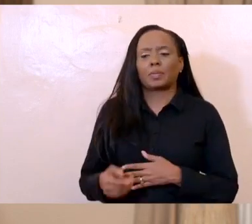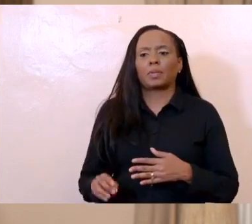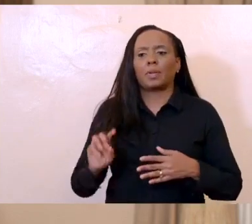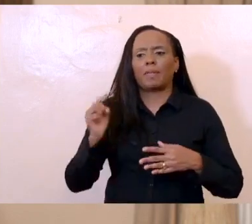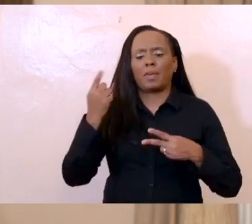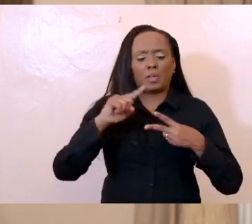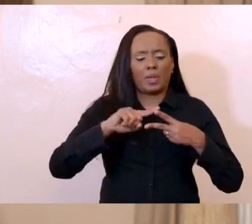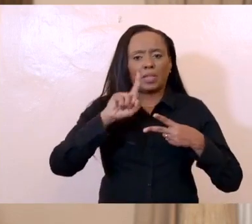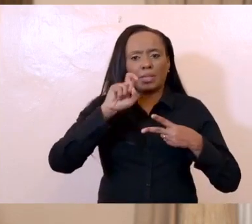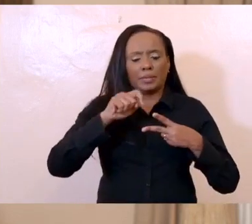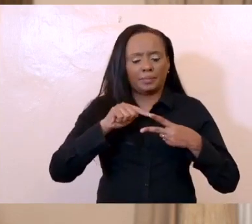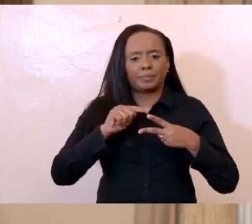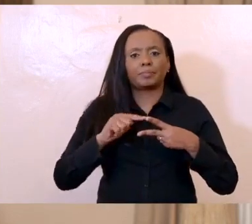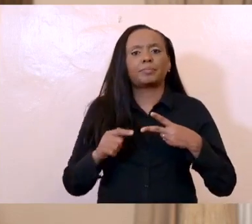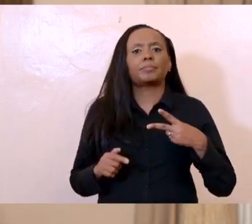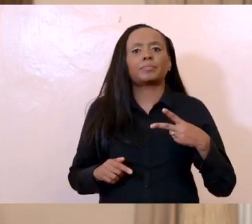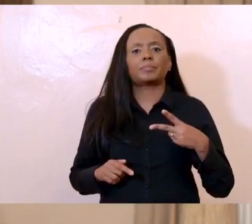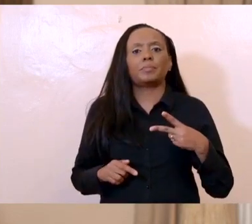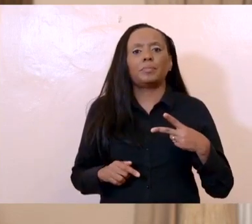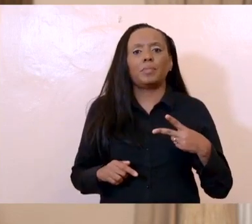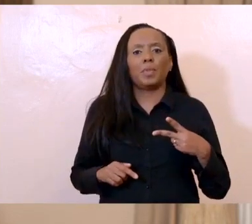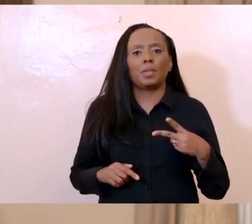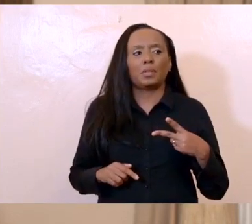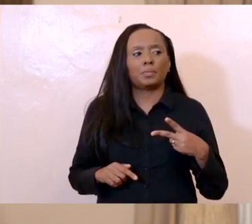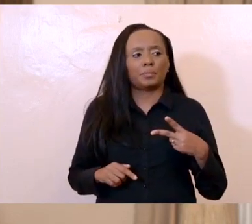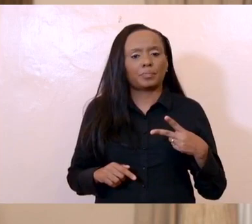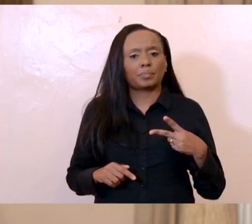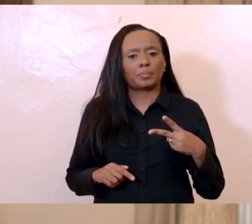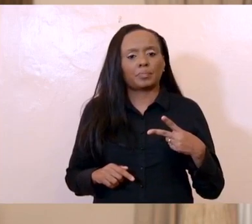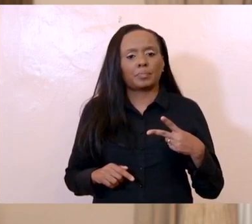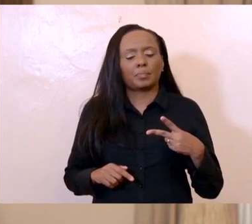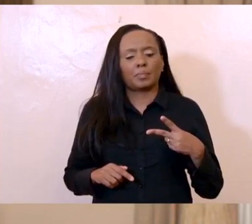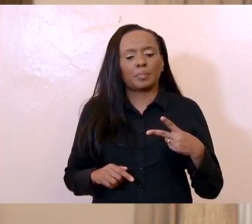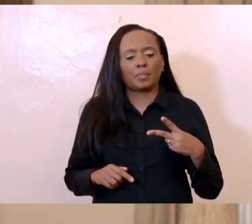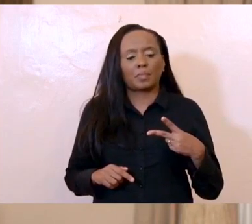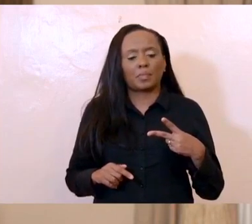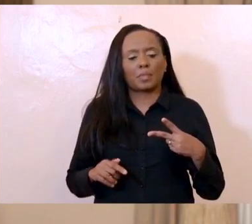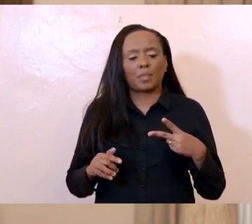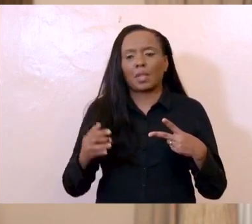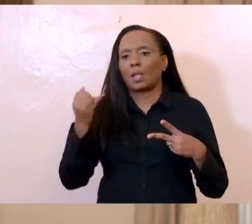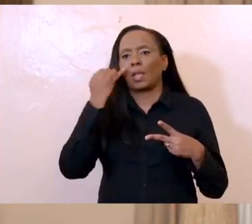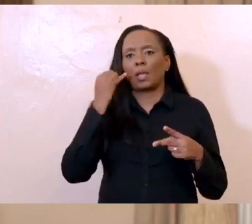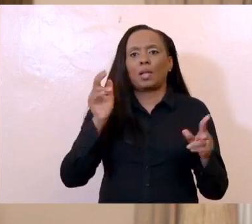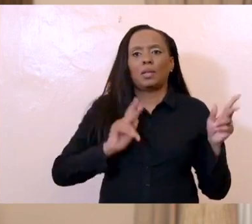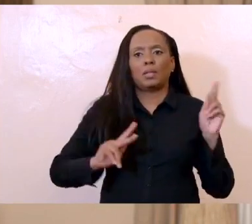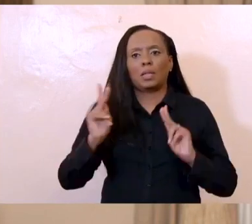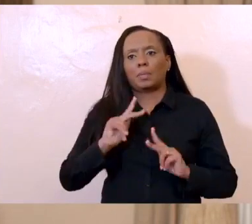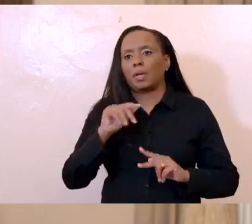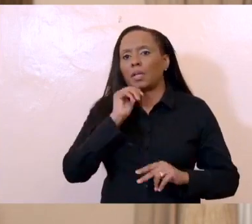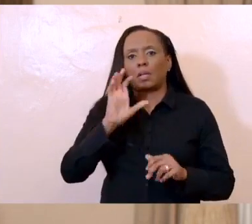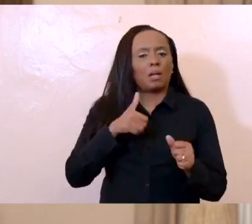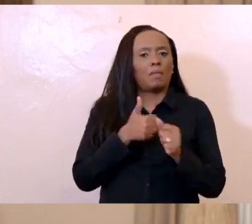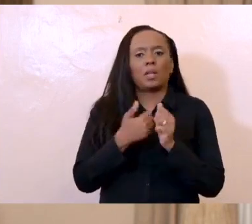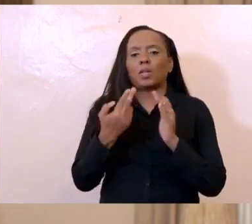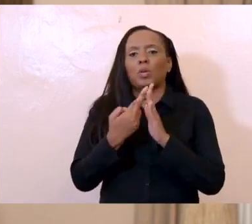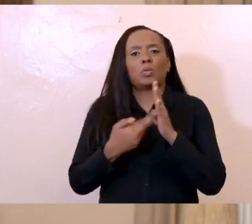was about what do you do when you identify people that are not adhering to the protocols that the government has put out. So you have many